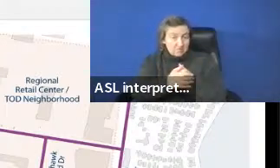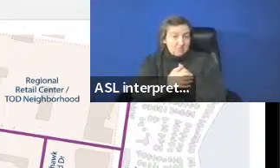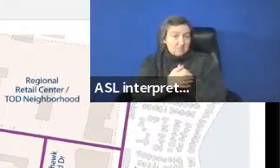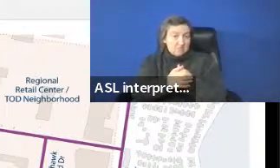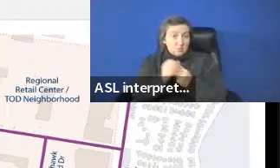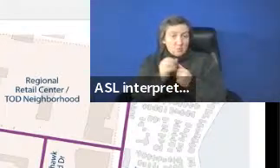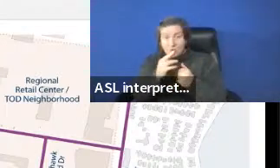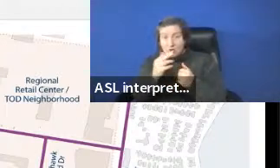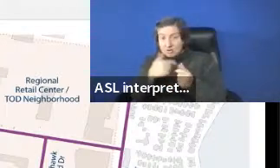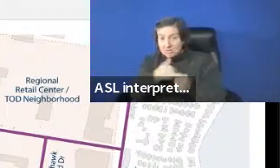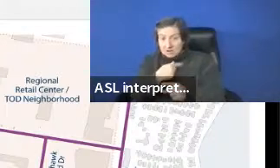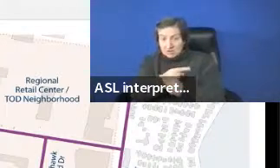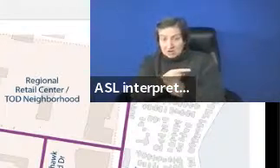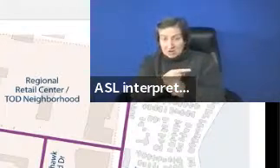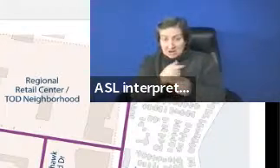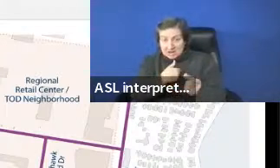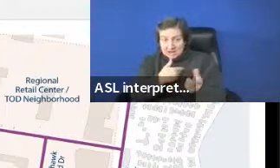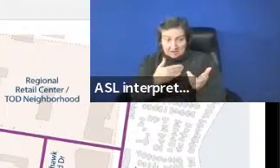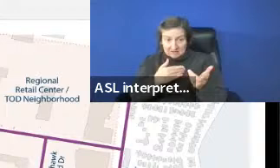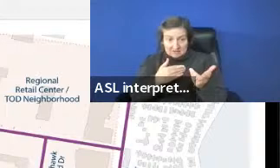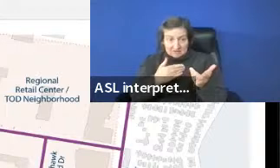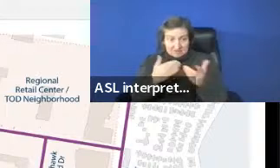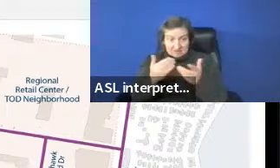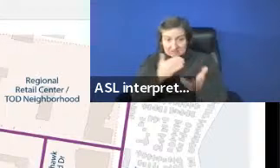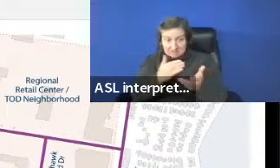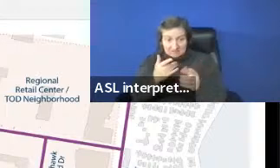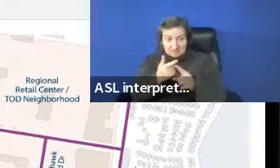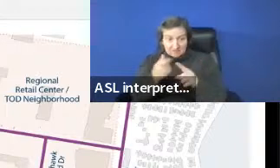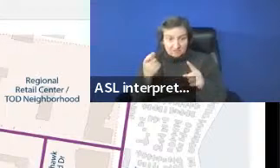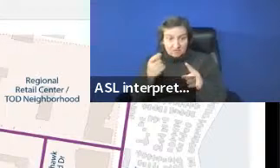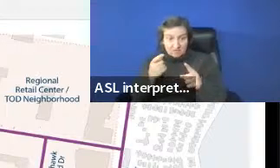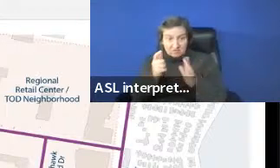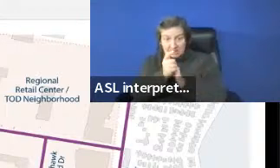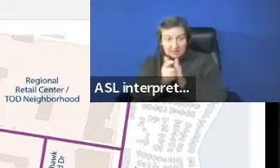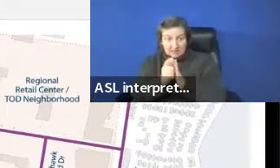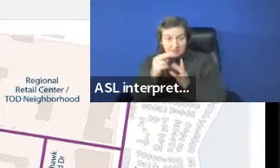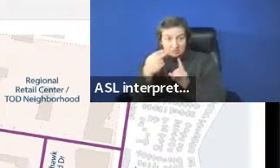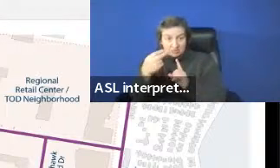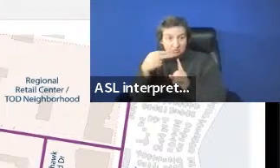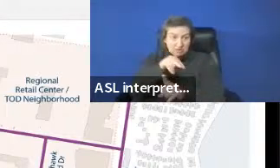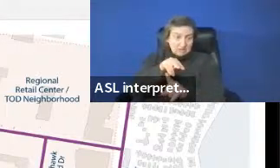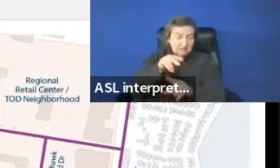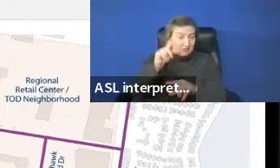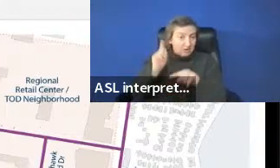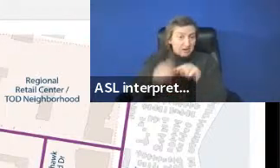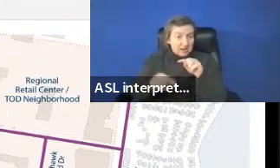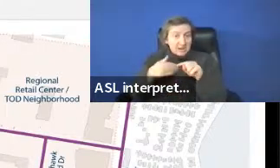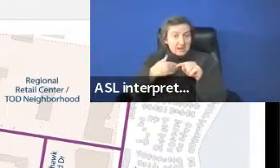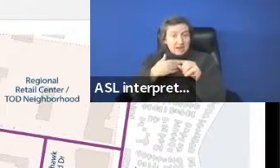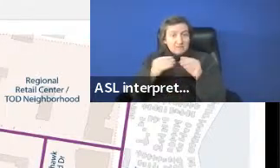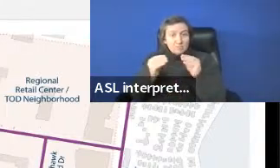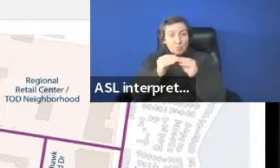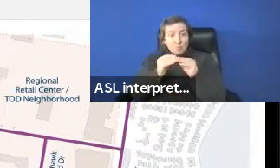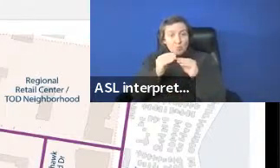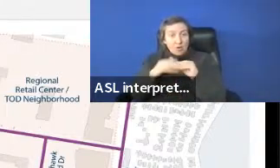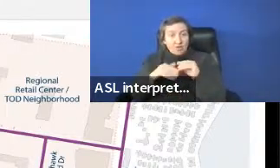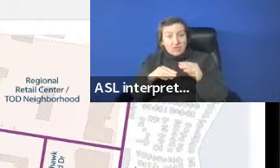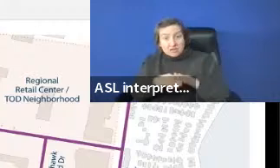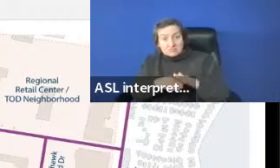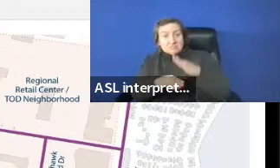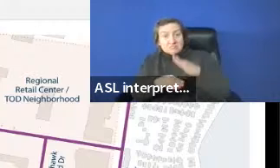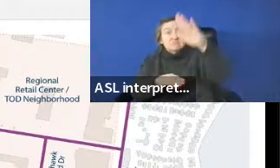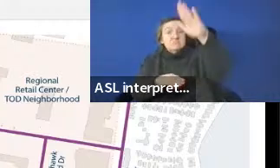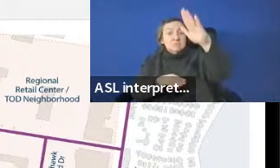Or am I right that there is I mean, from a legal perspective, that you can't have any greater than a certain level of elevation